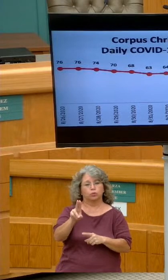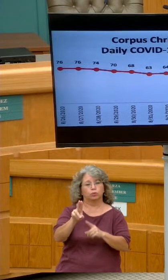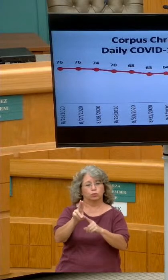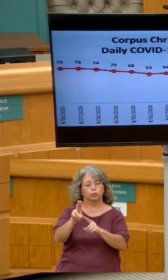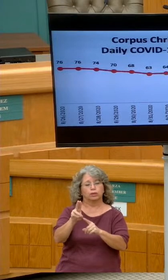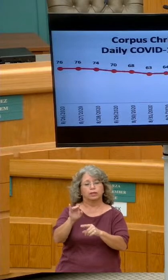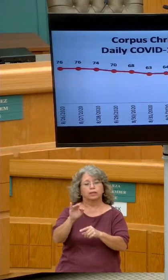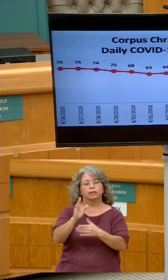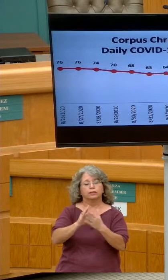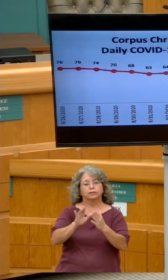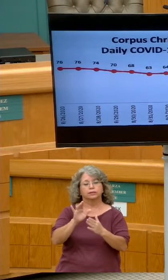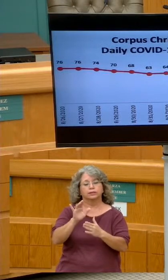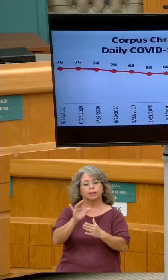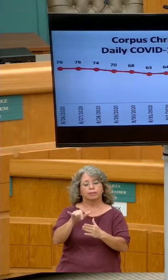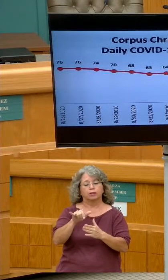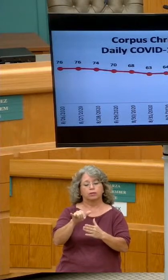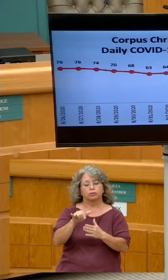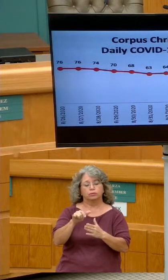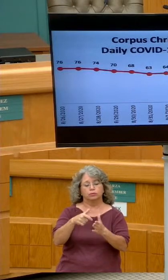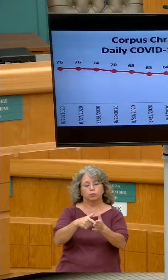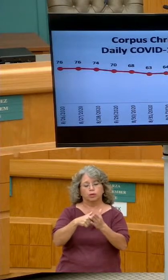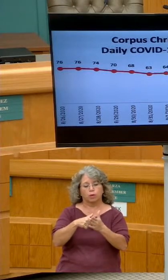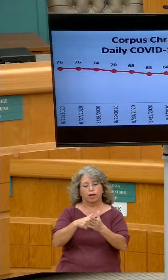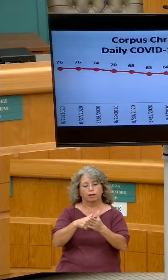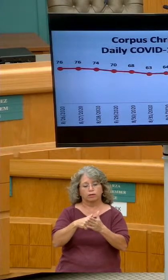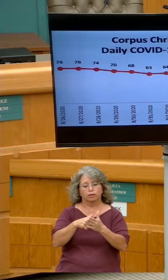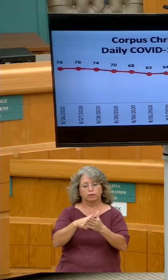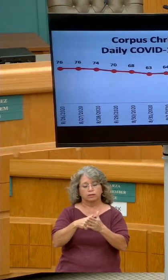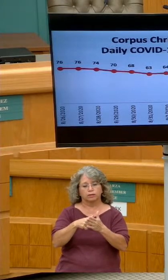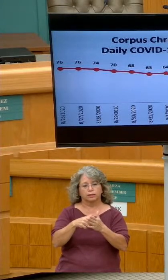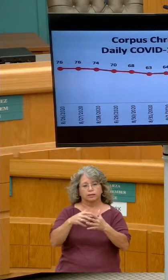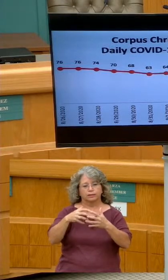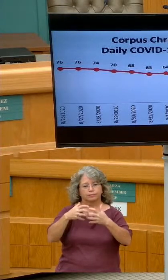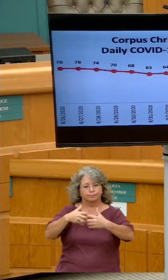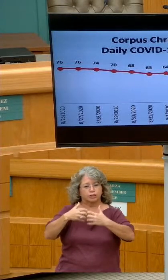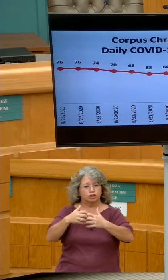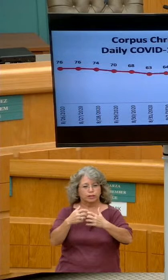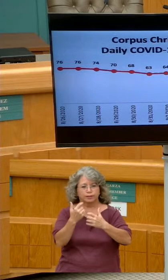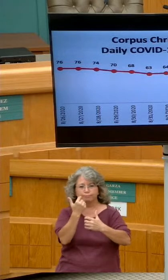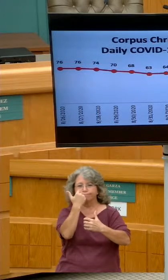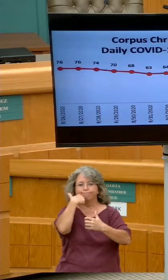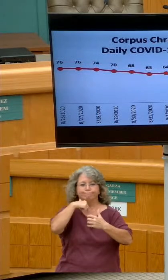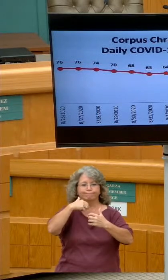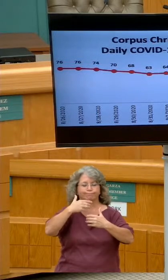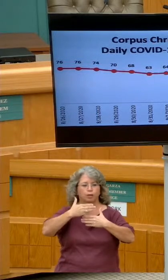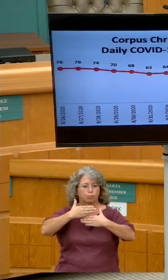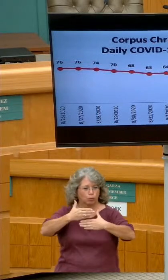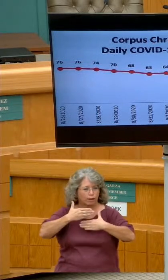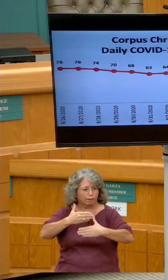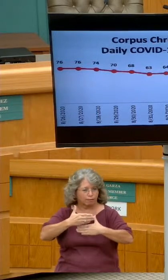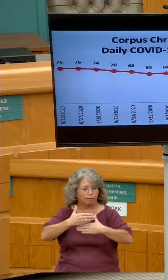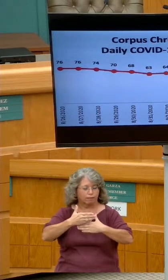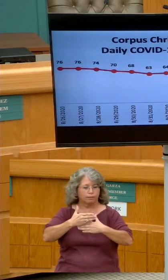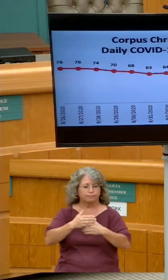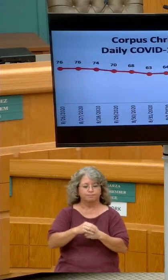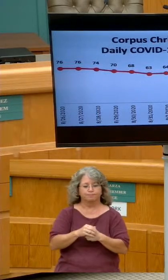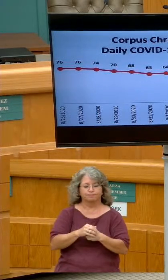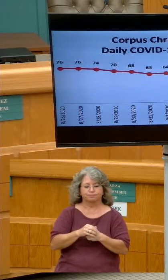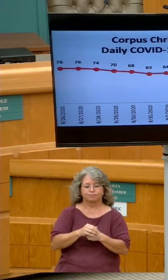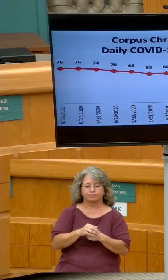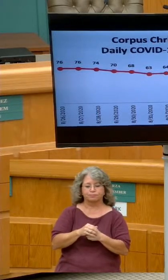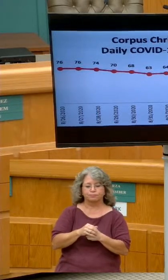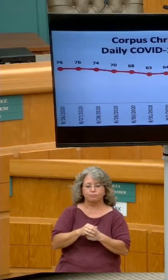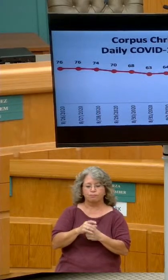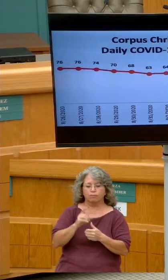individuals require ventilation, mechanical ventilator to help them breathe. But if you see also from the beginning